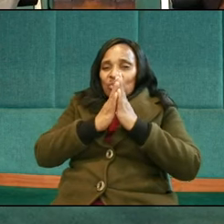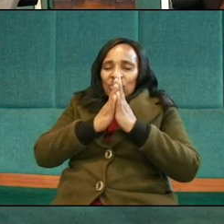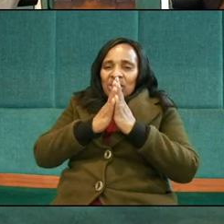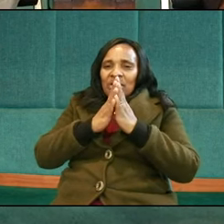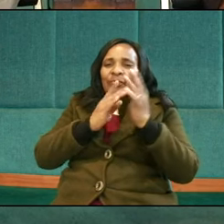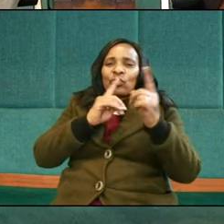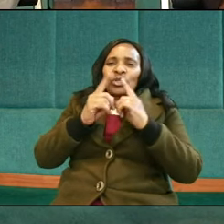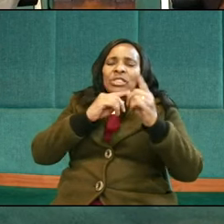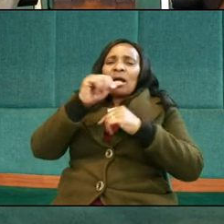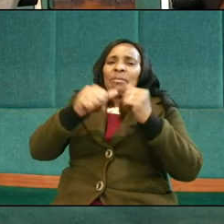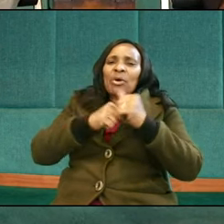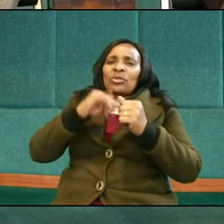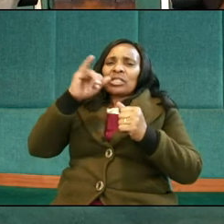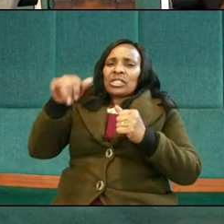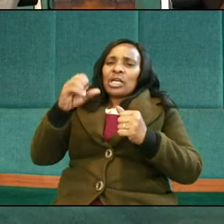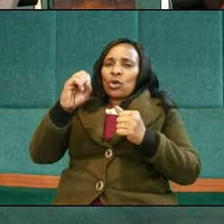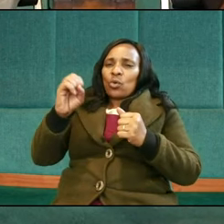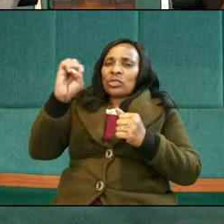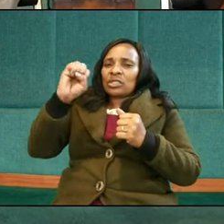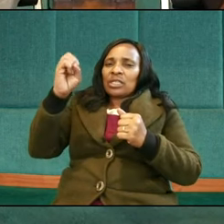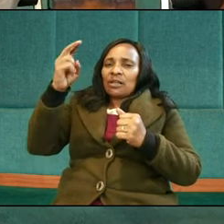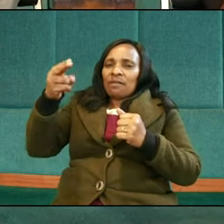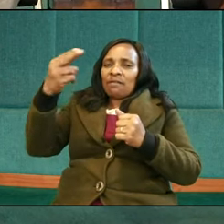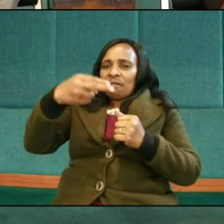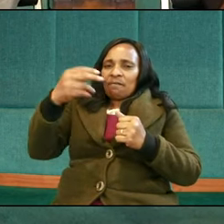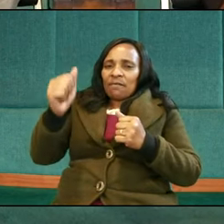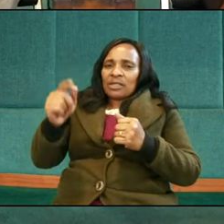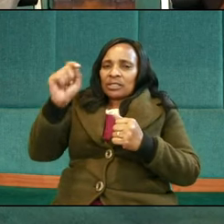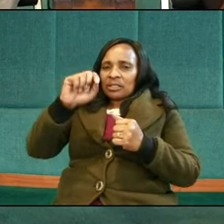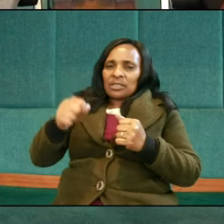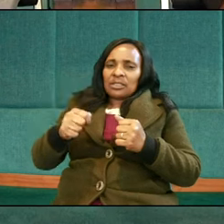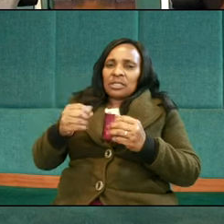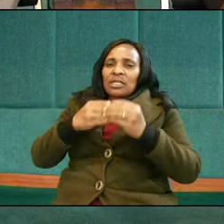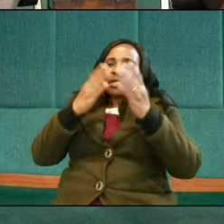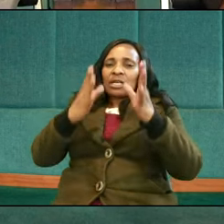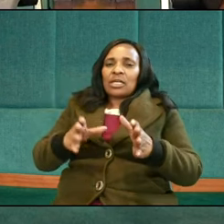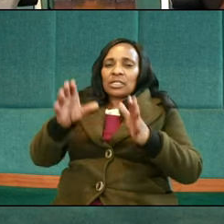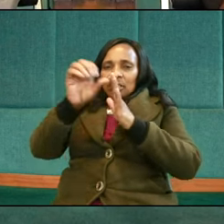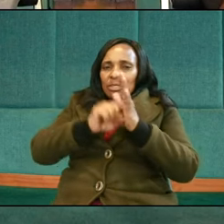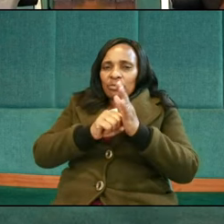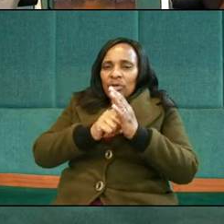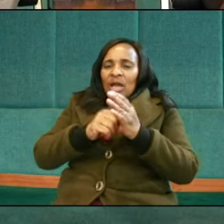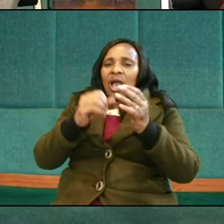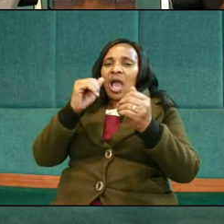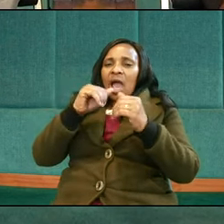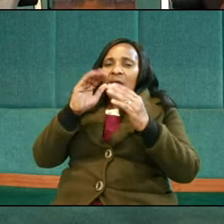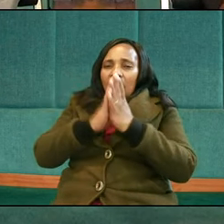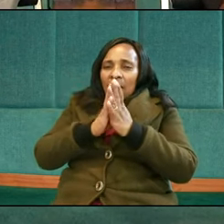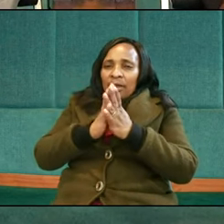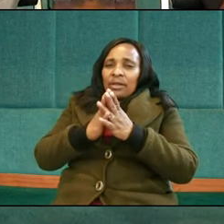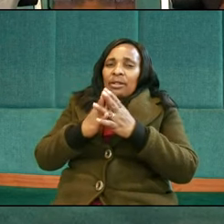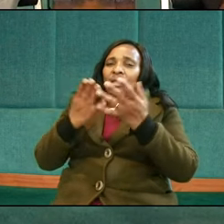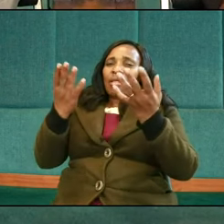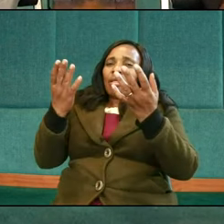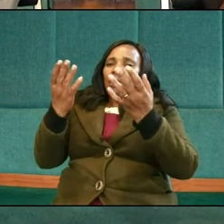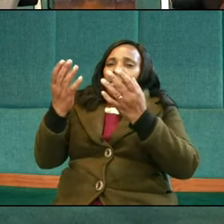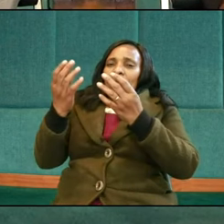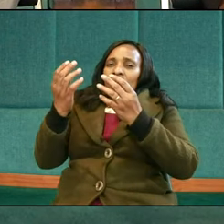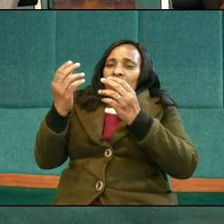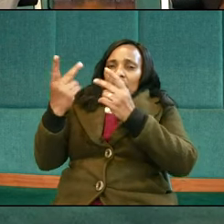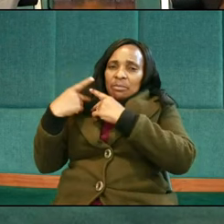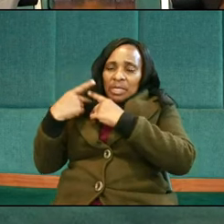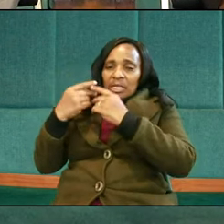highlights Jehoshaphat's leadership and his unwavering dependence on God. When you have